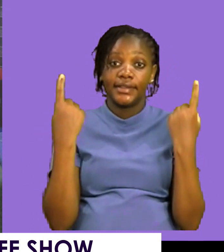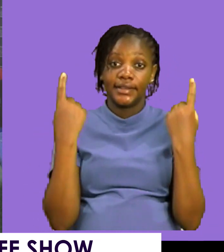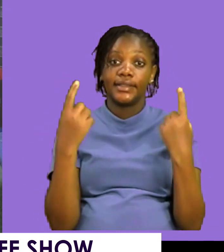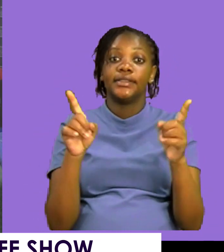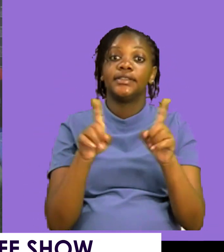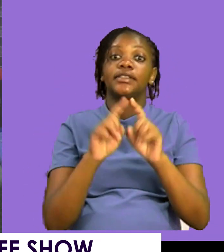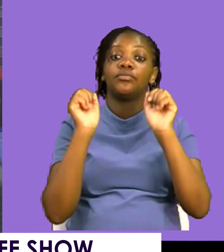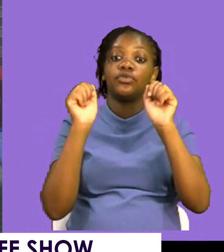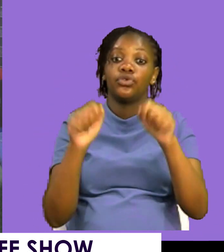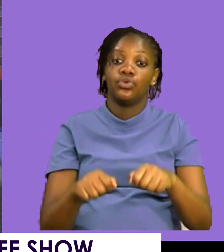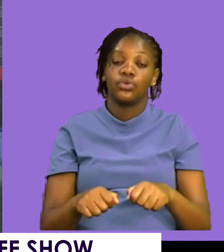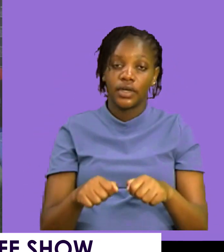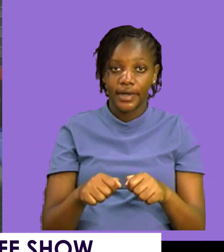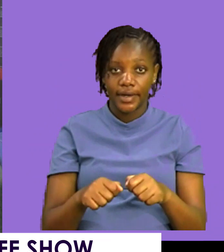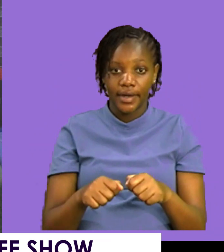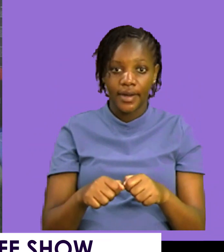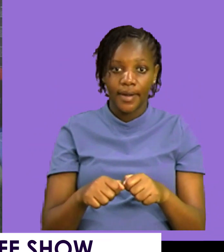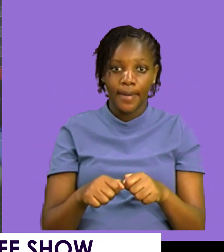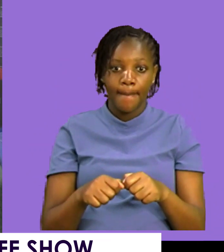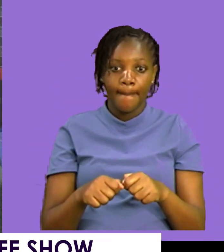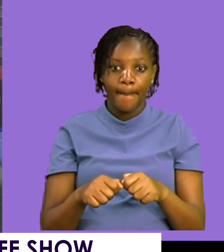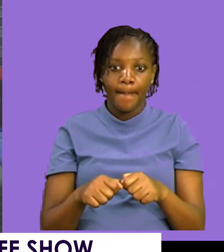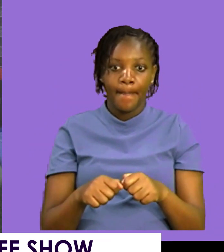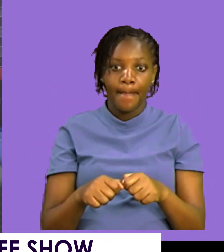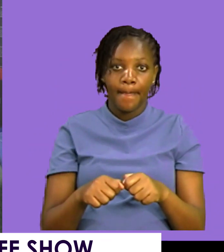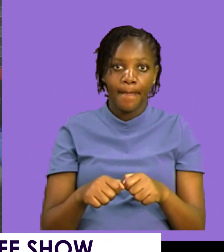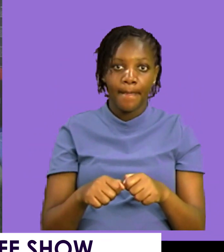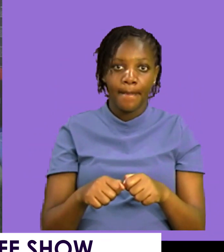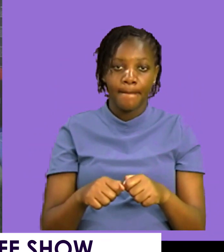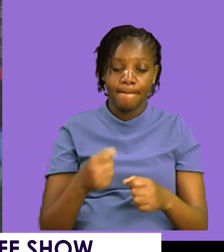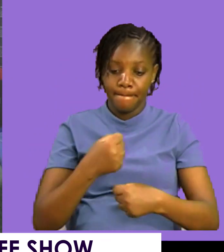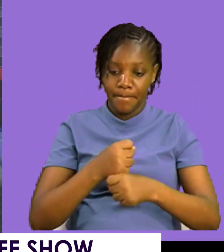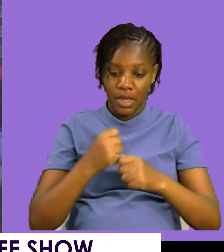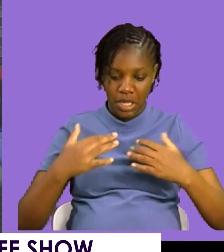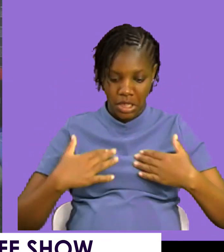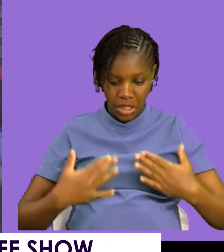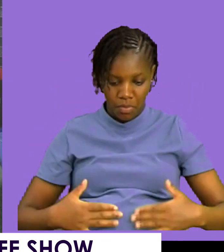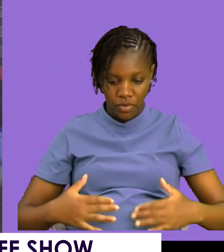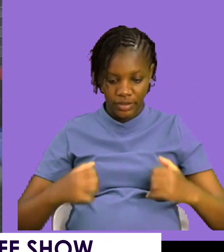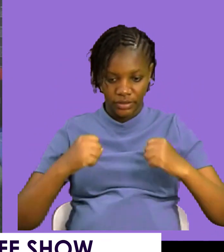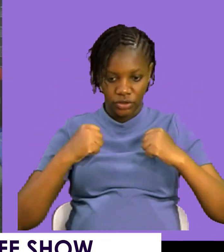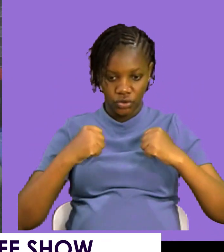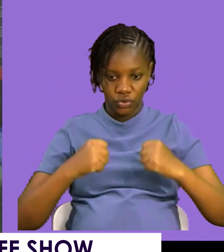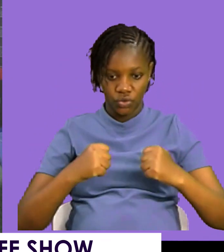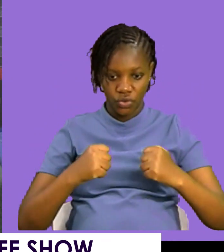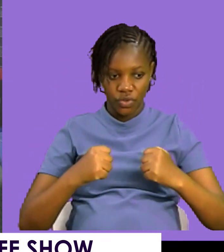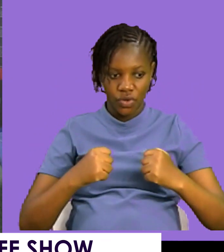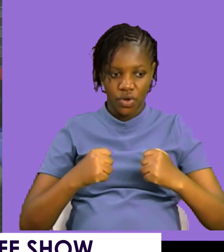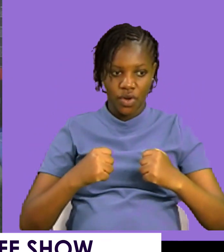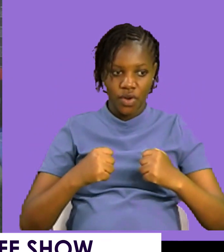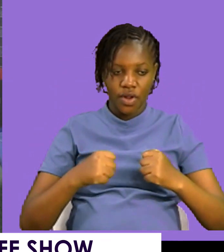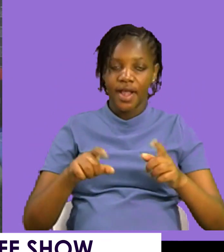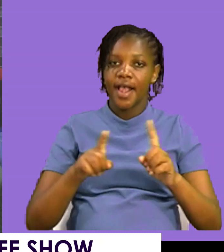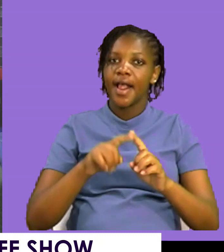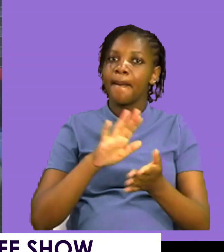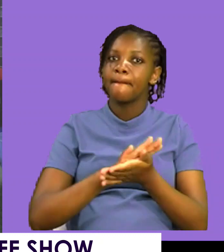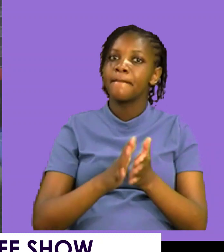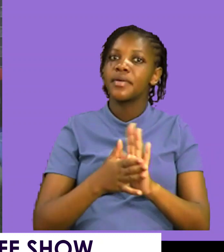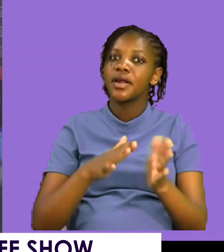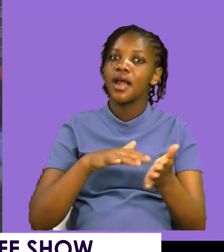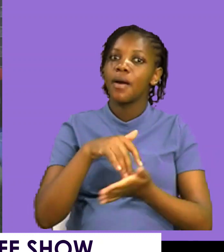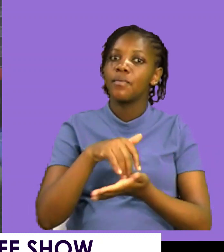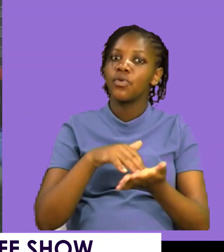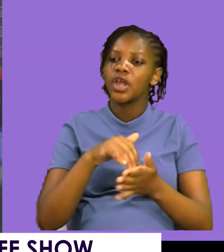to stabilize the body, so that the body does not get weak,